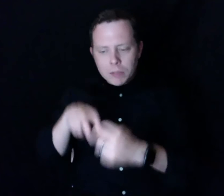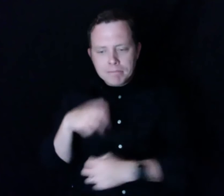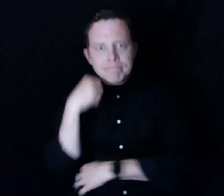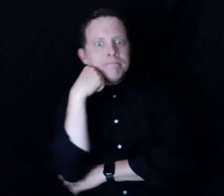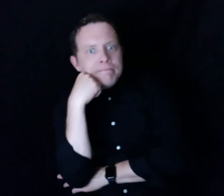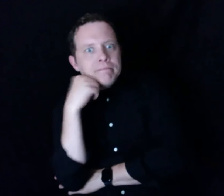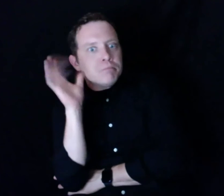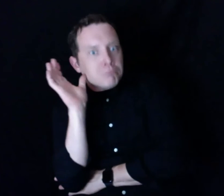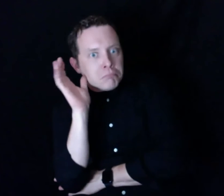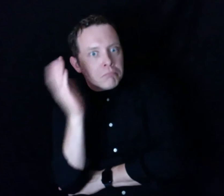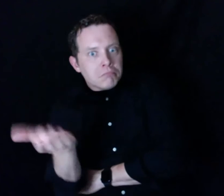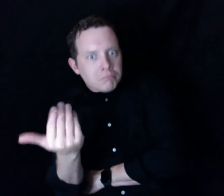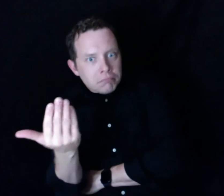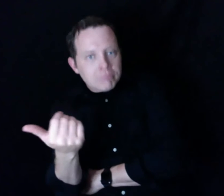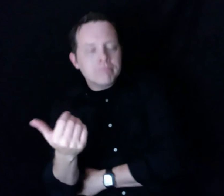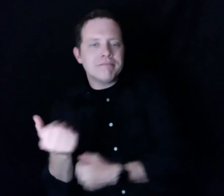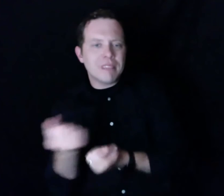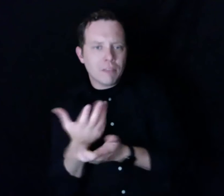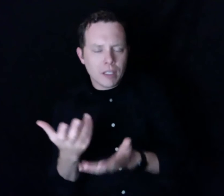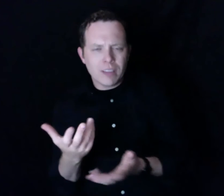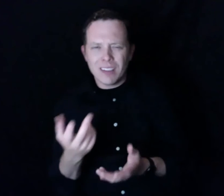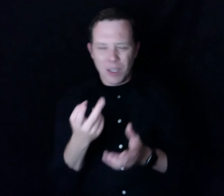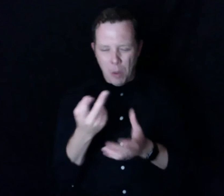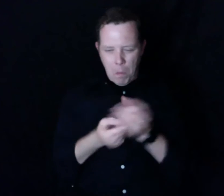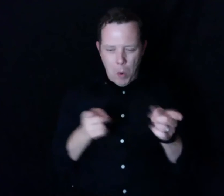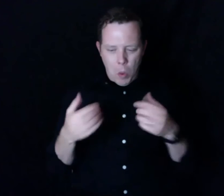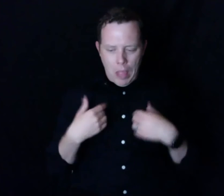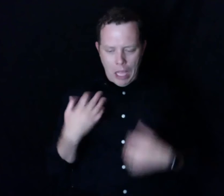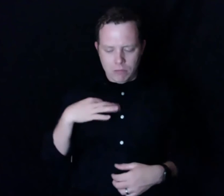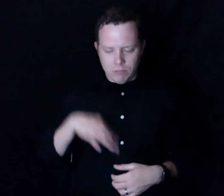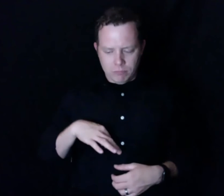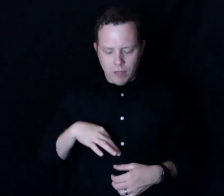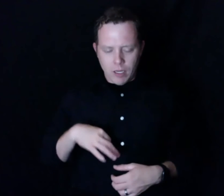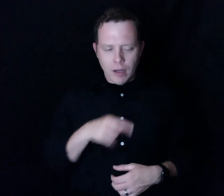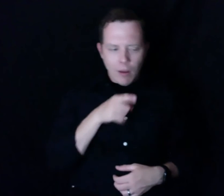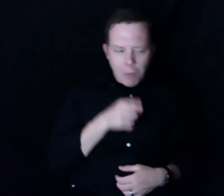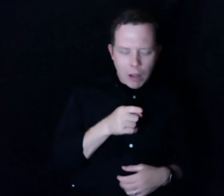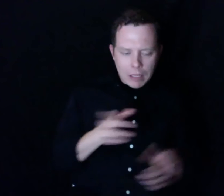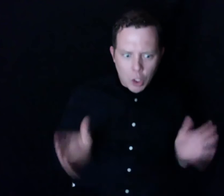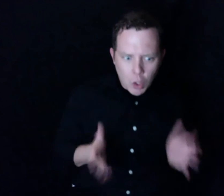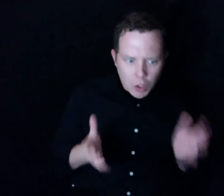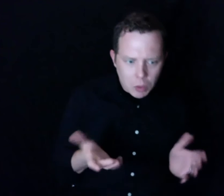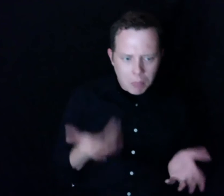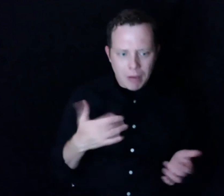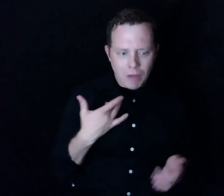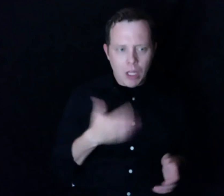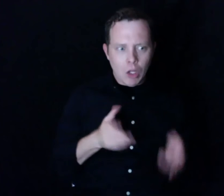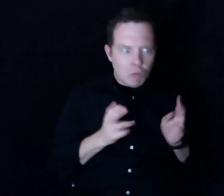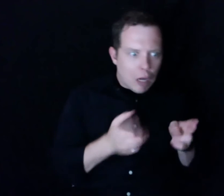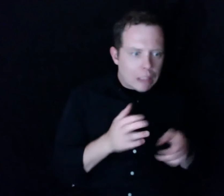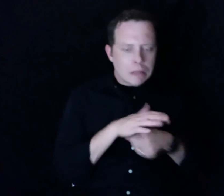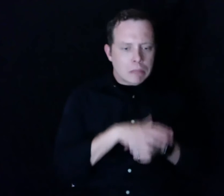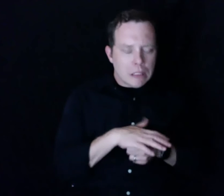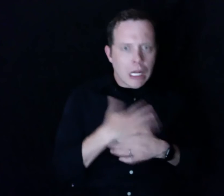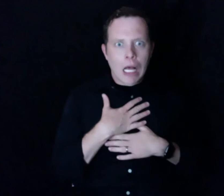advantages, right? So the one that will hurry you along, you might feel a little bit rushed, you might feel a little bit pressured, but my guess is that you